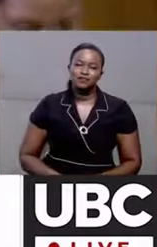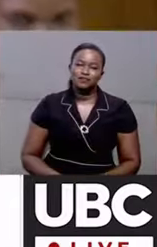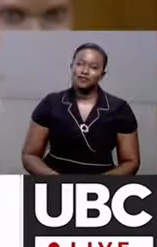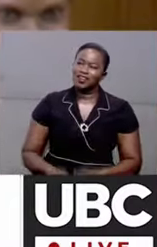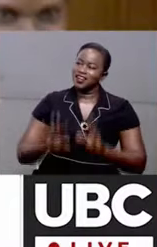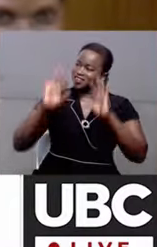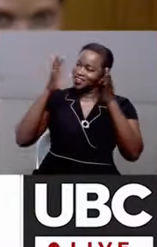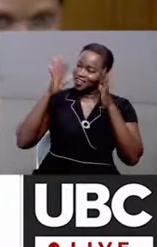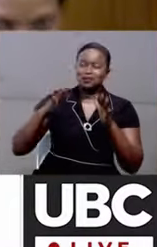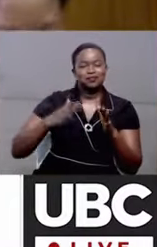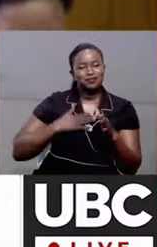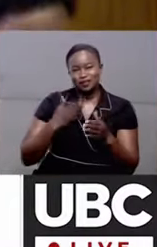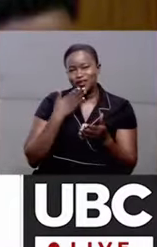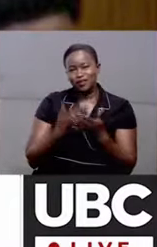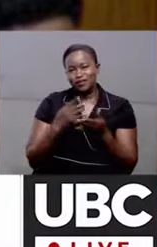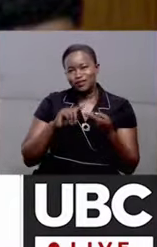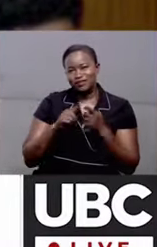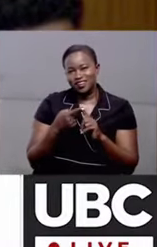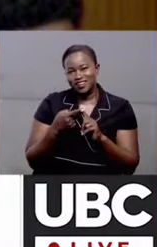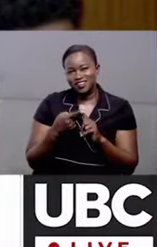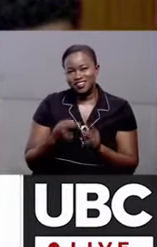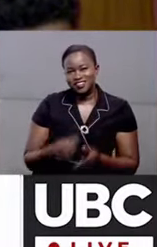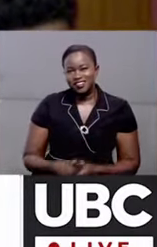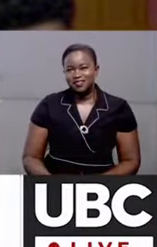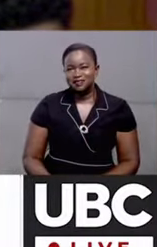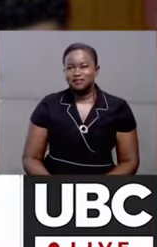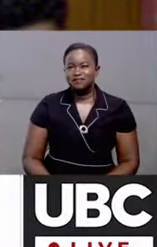he's my good friend.